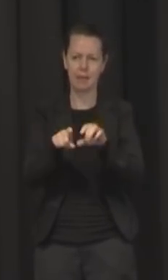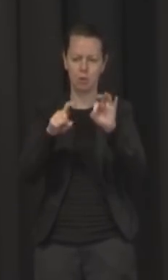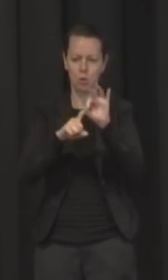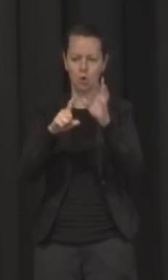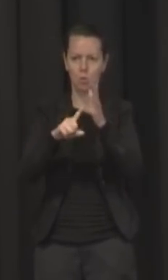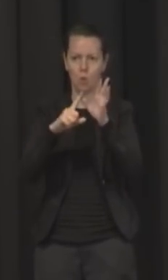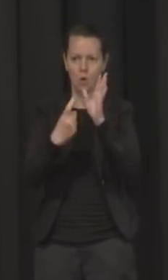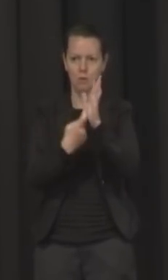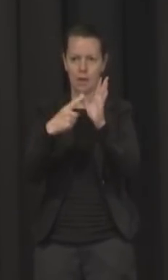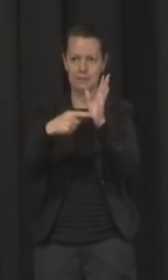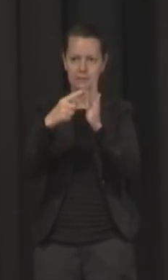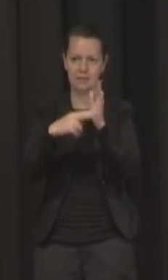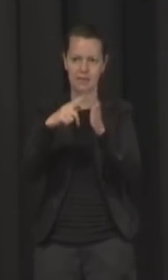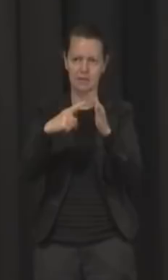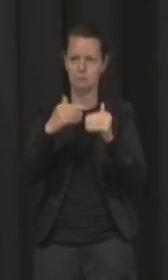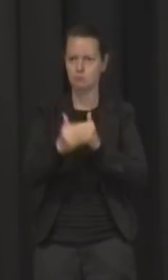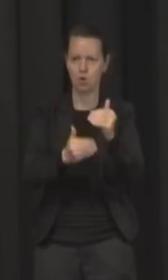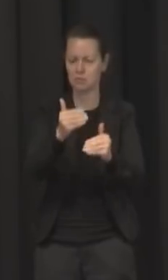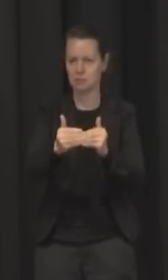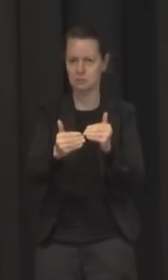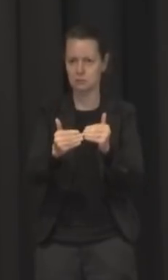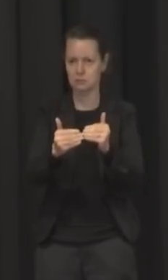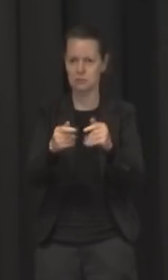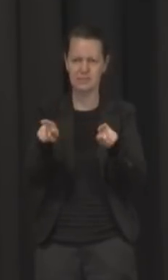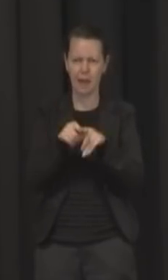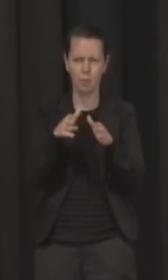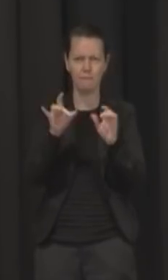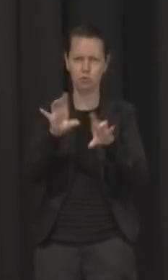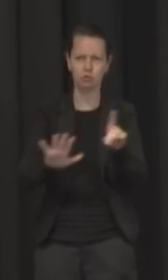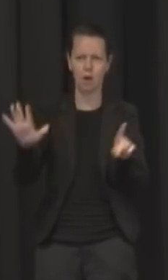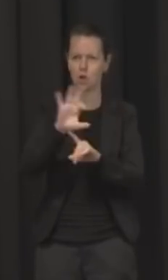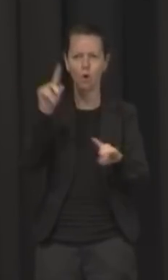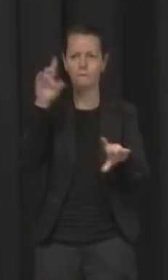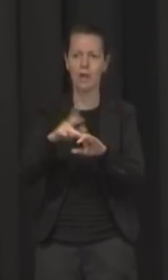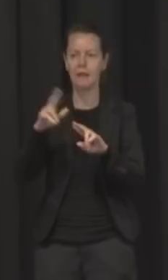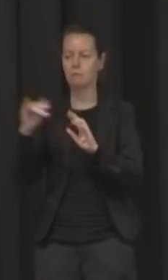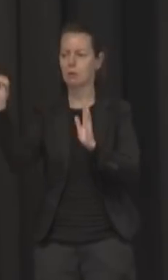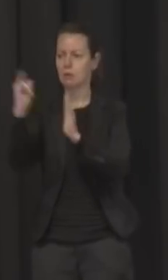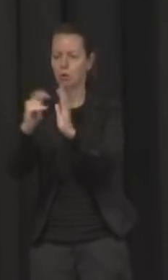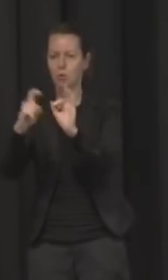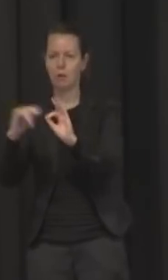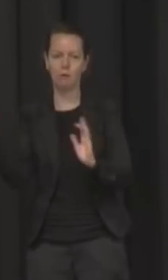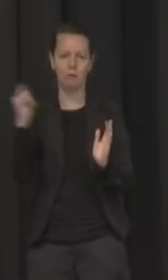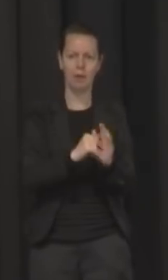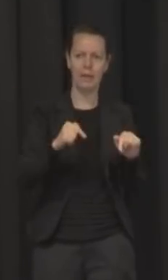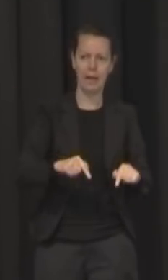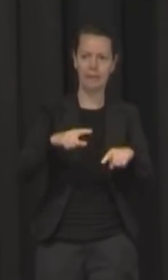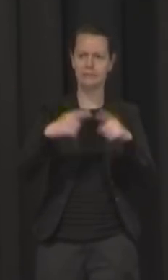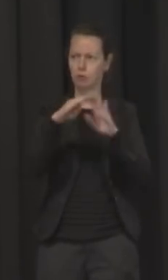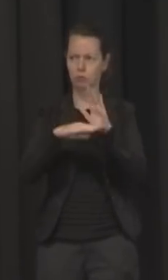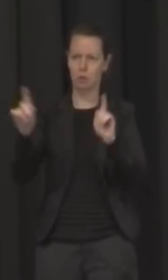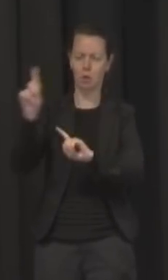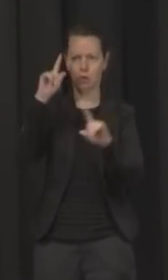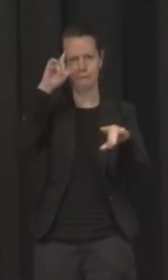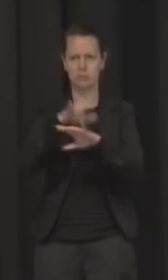international students, business visas, returning Australians, whether they be permanent residents or Australian citizens,